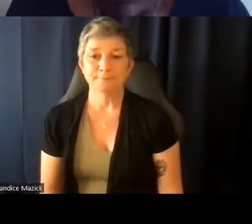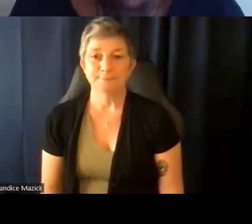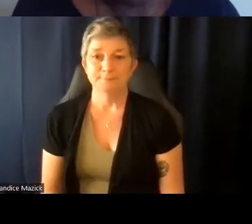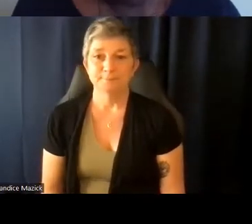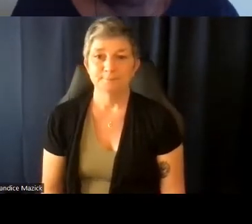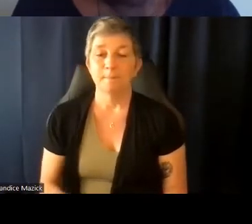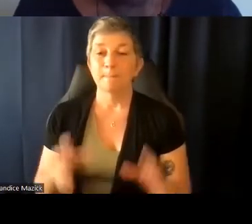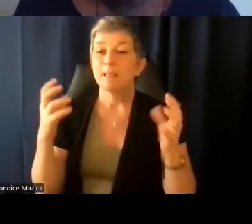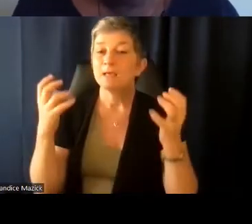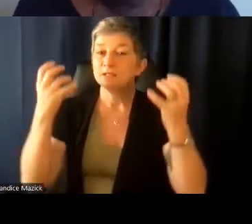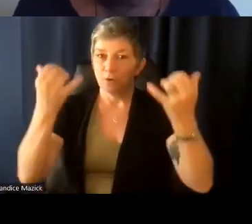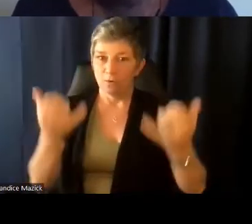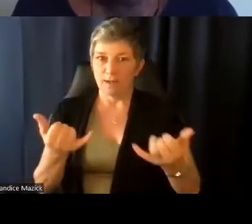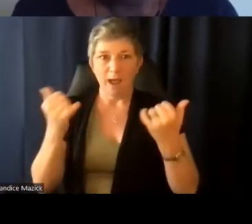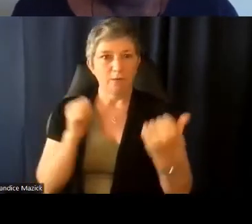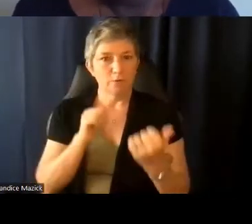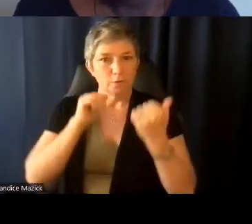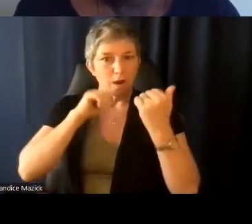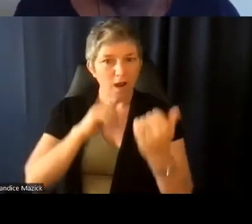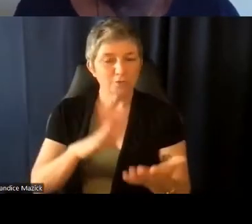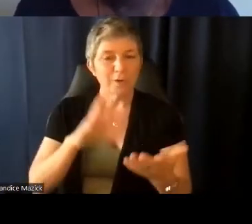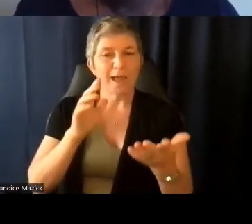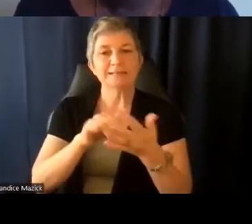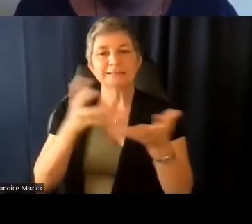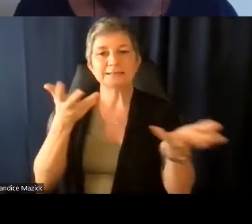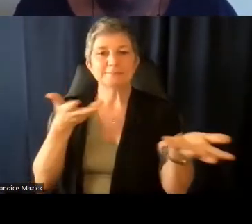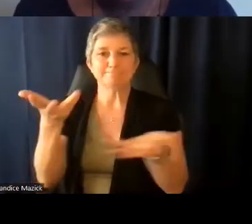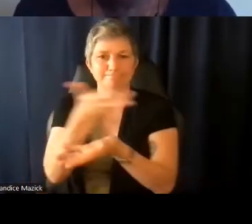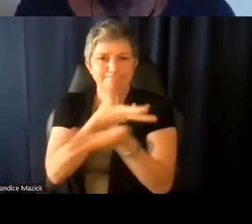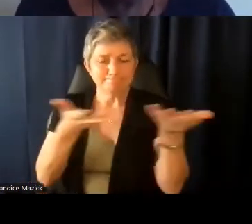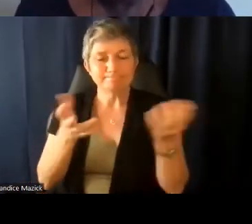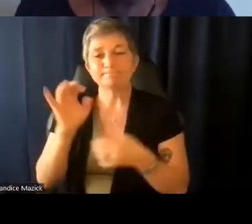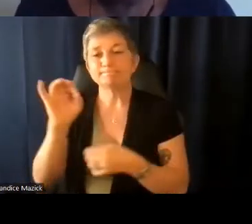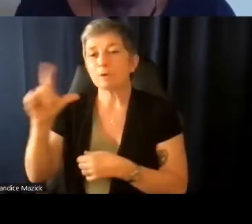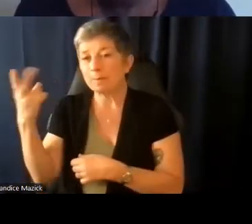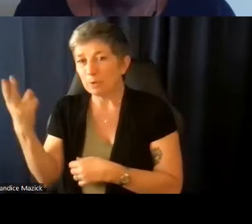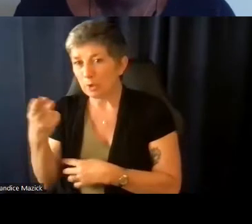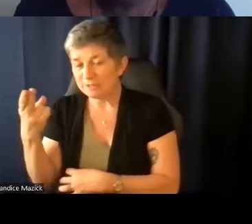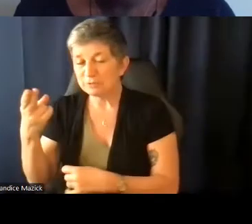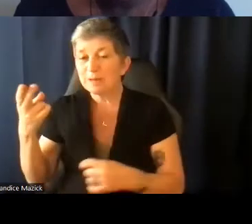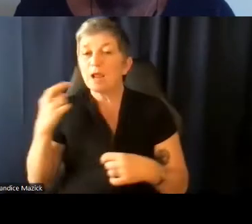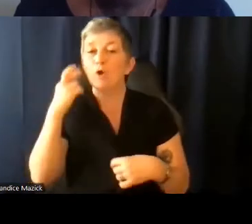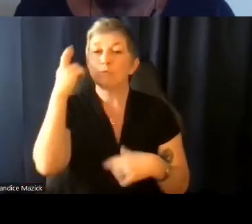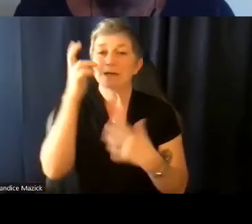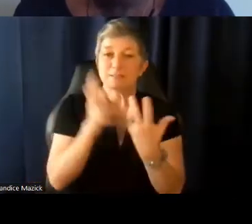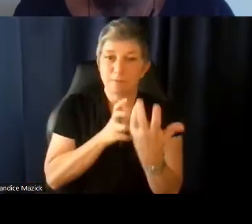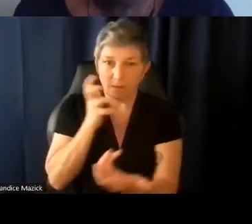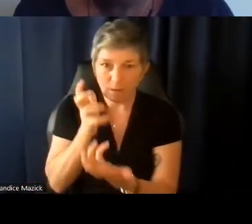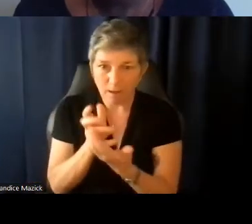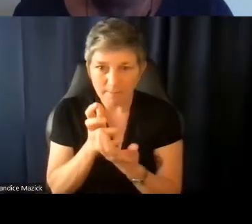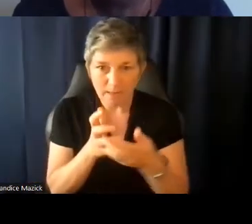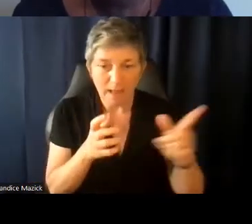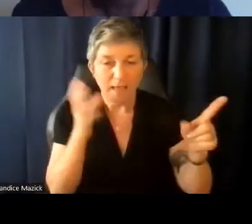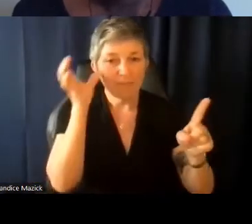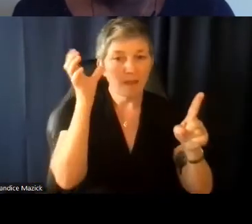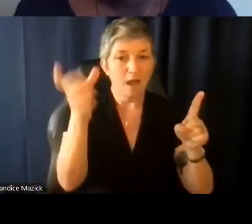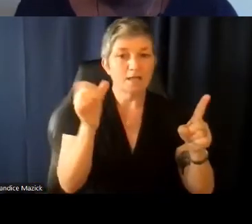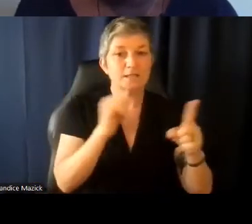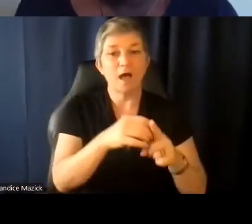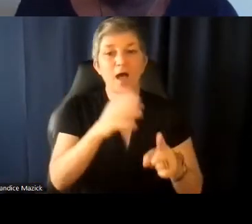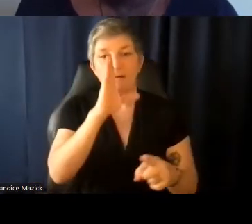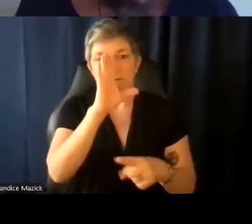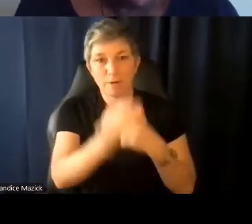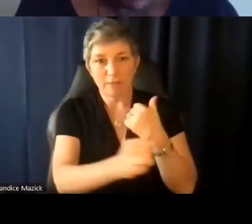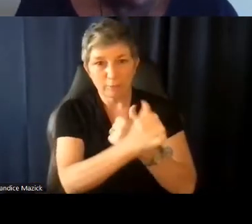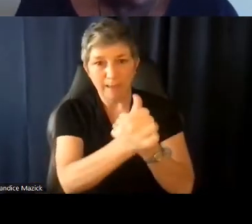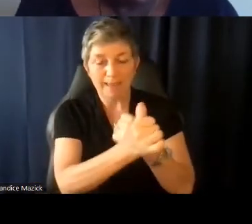So now to address kind of the interplay between criminal history, reasonable accommodations, and the concept of direct threat, I